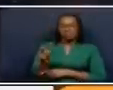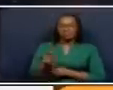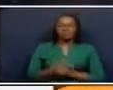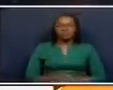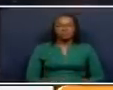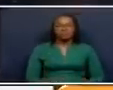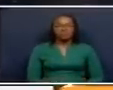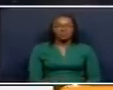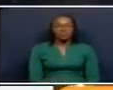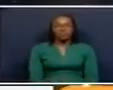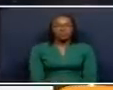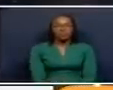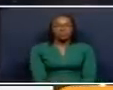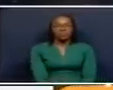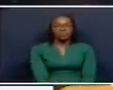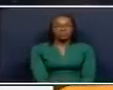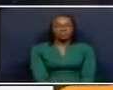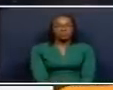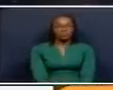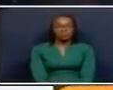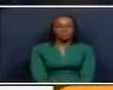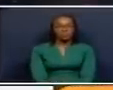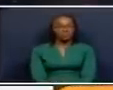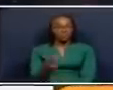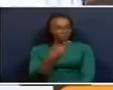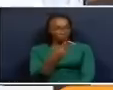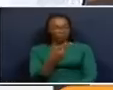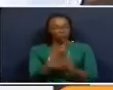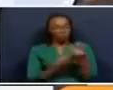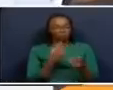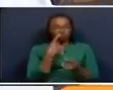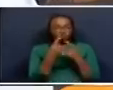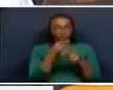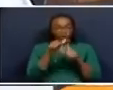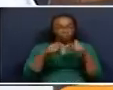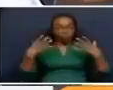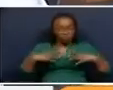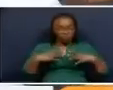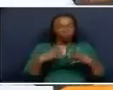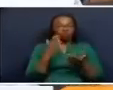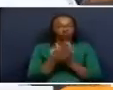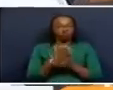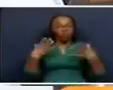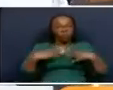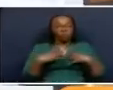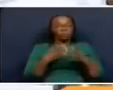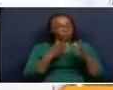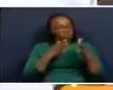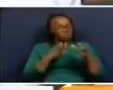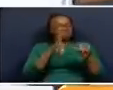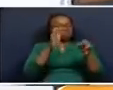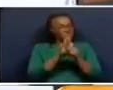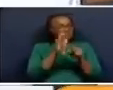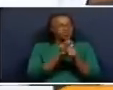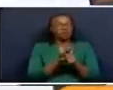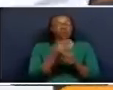Good point. Both of you mentioned crowds. Yeah. And the crowds have been massive for both candidates. It almost looks